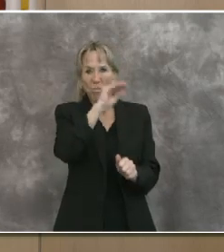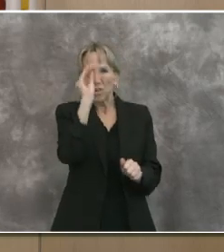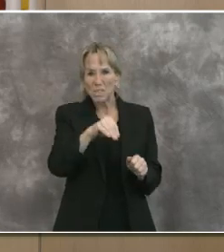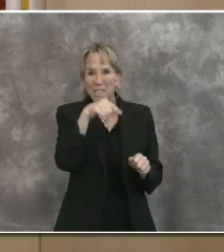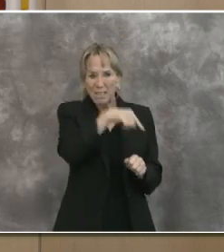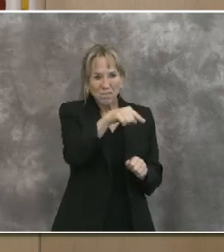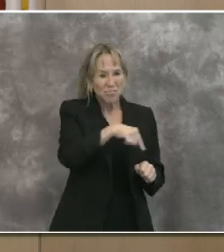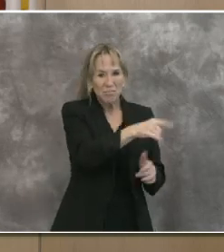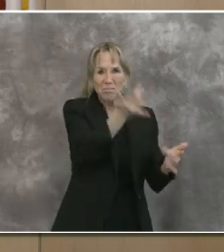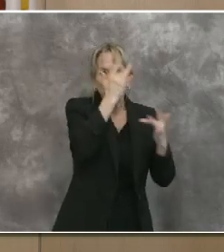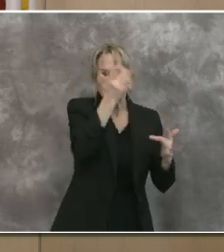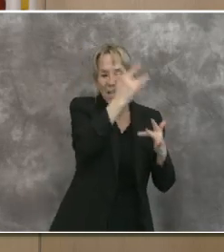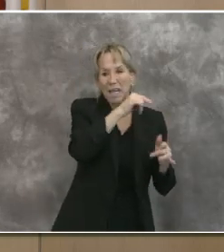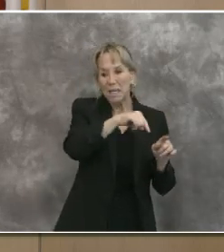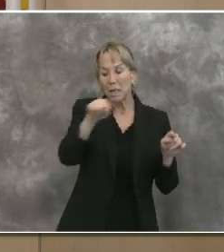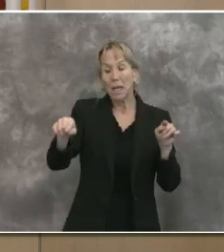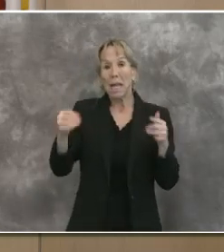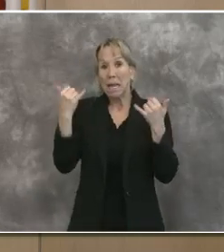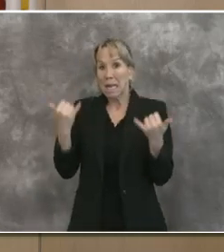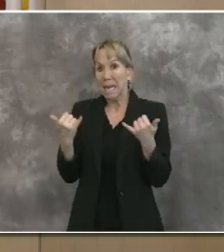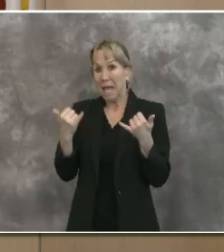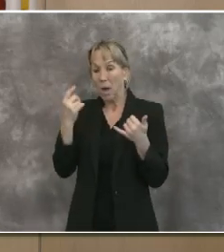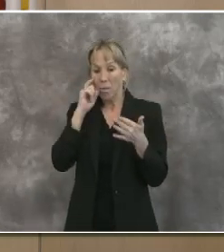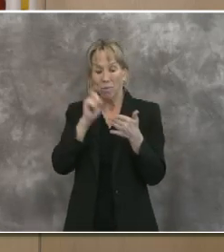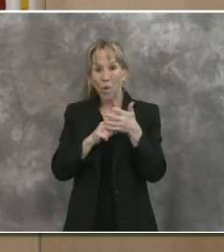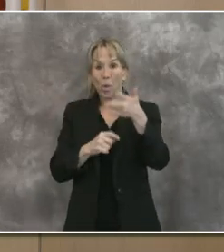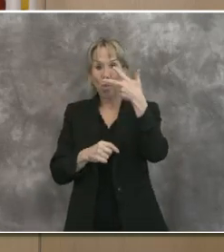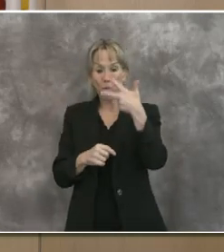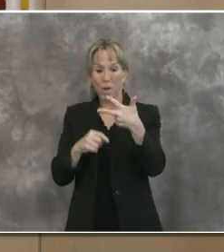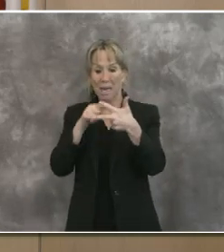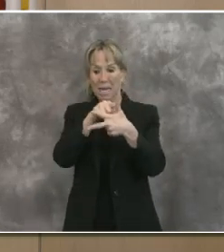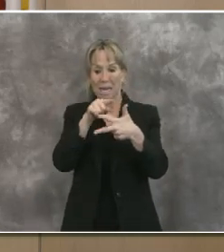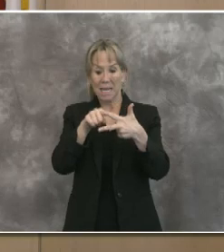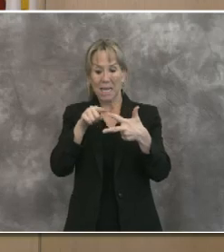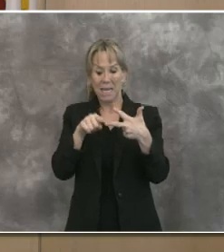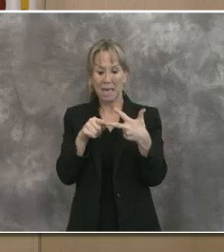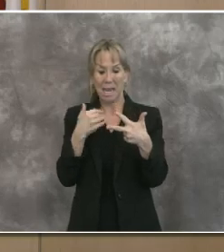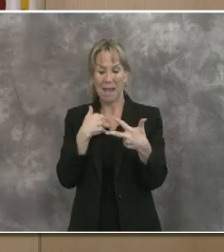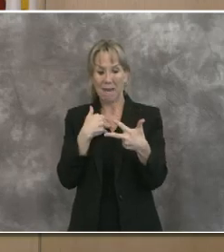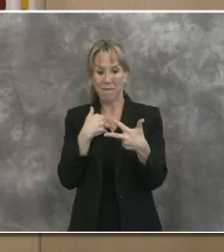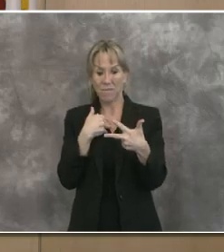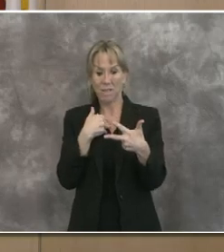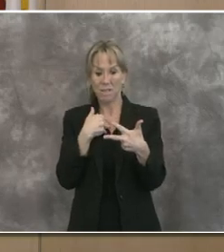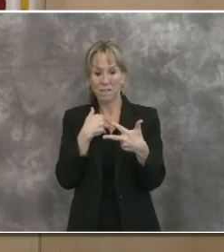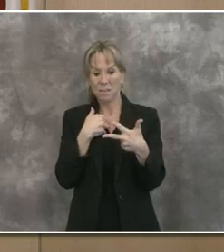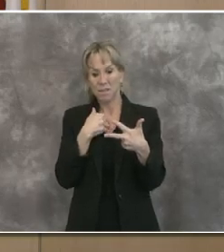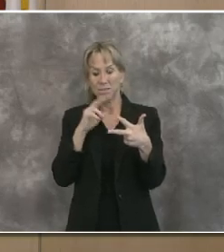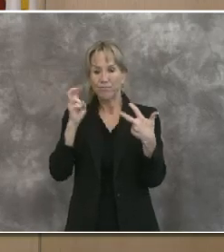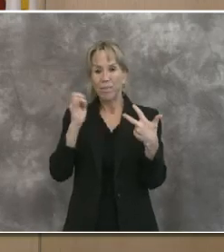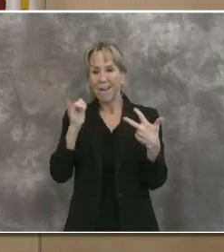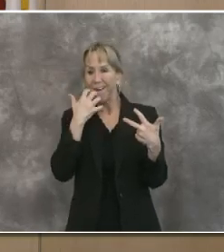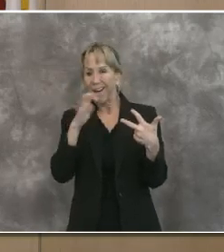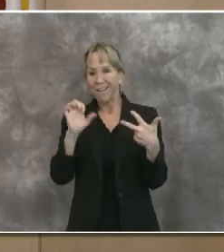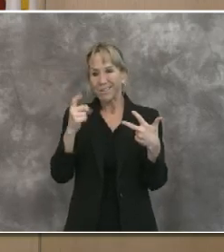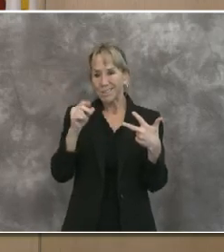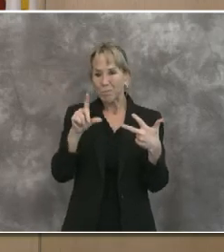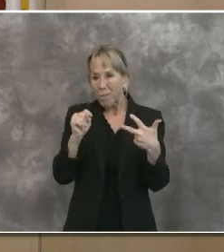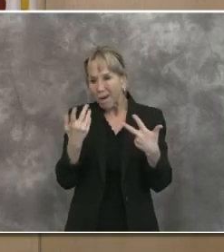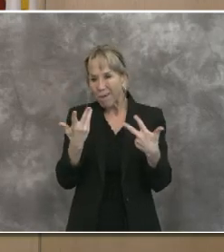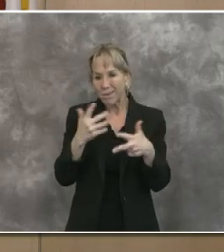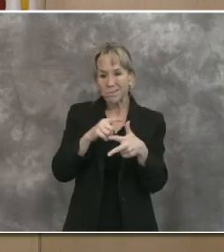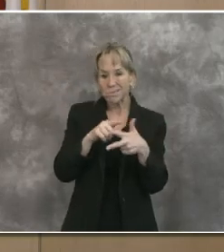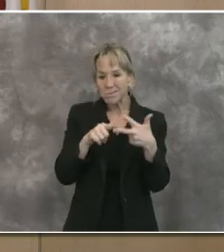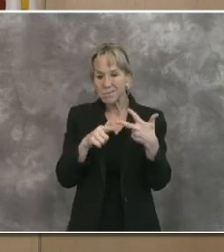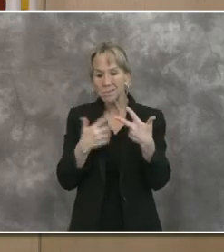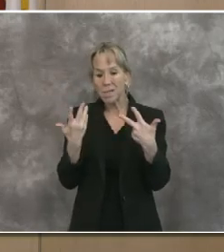So of the 3 permanent testing sites that we are standing up from state